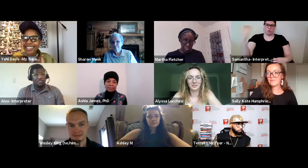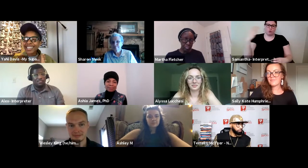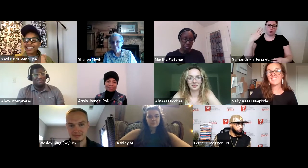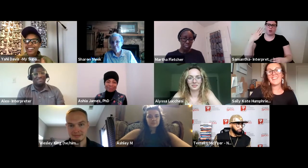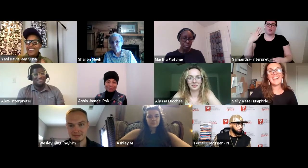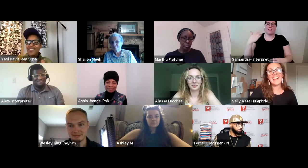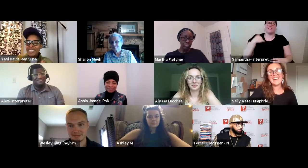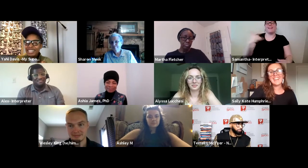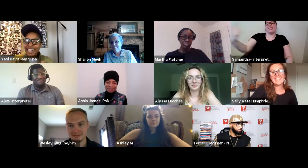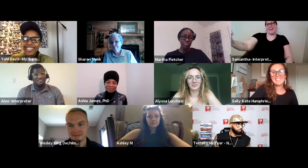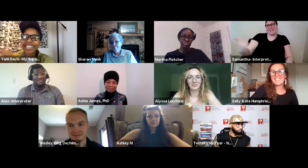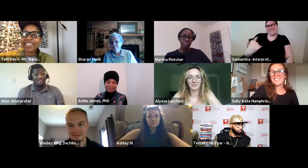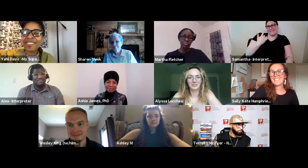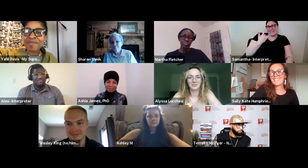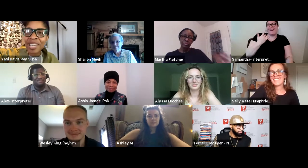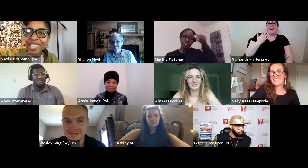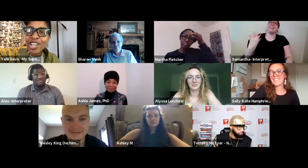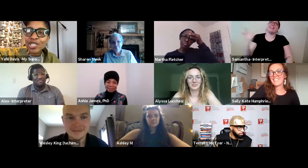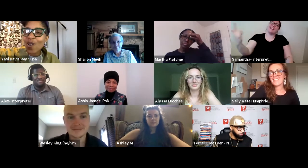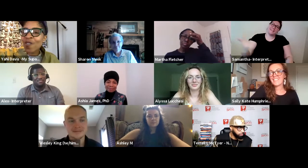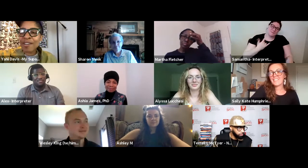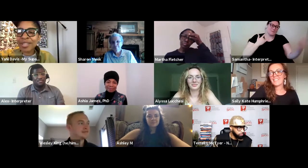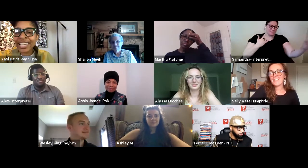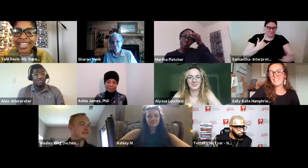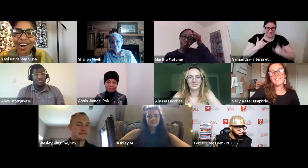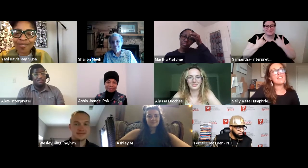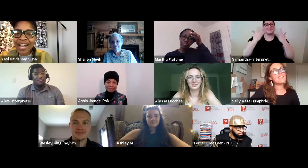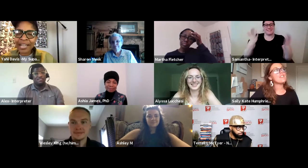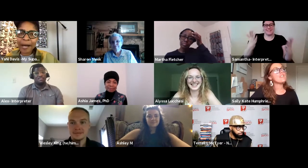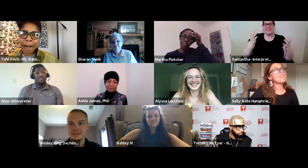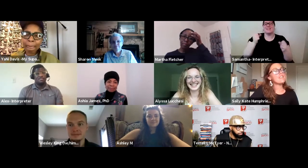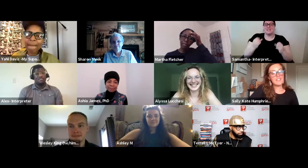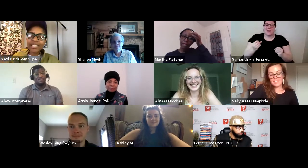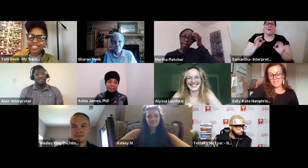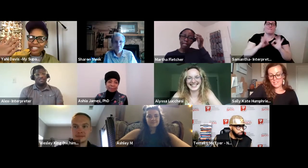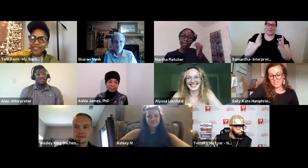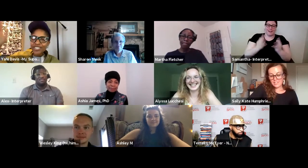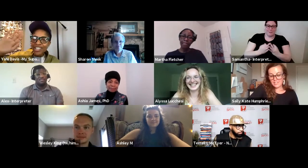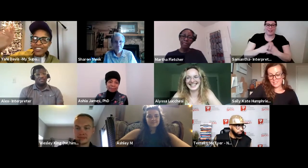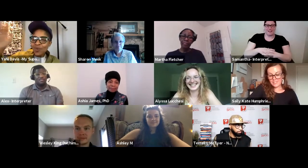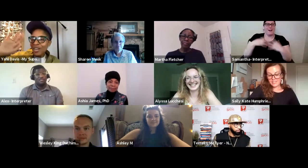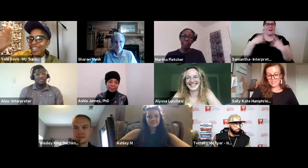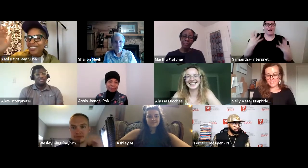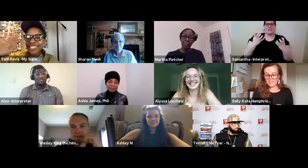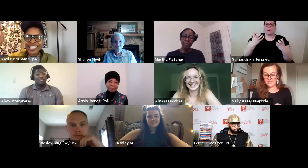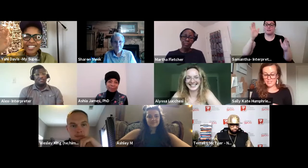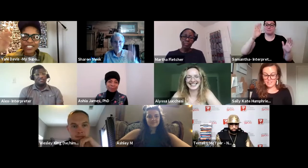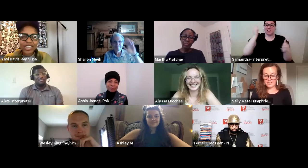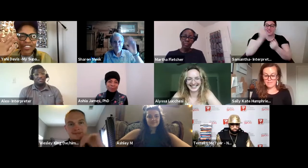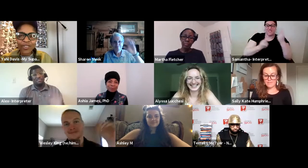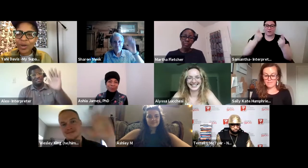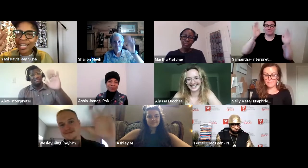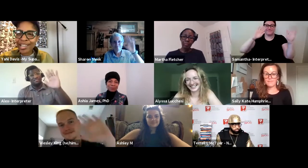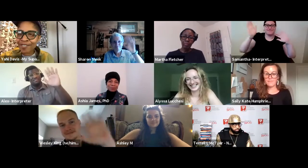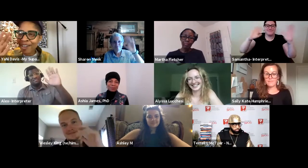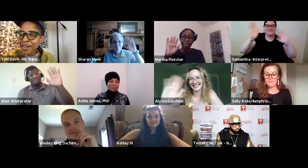me, that they love me, that they love me. So family, all right, let's just give each other a wave. Let's just give each